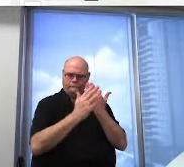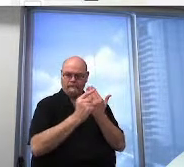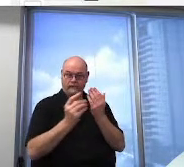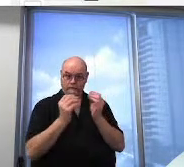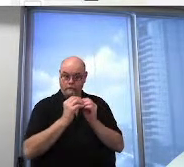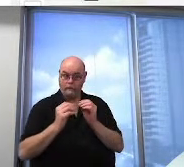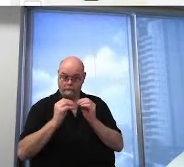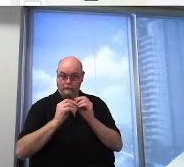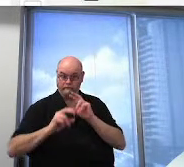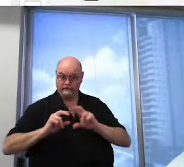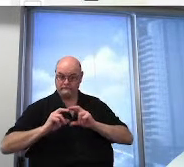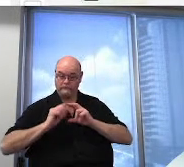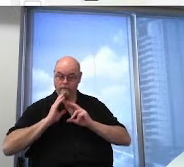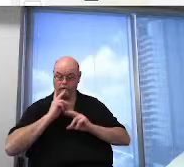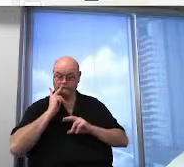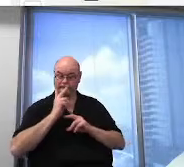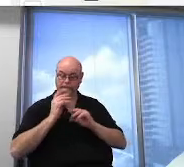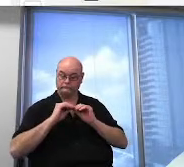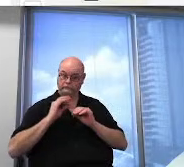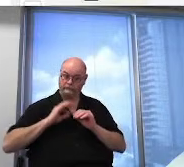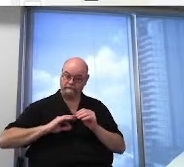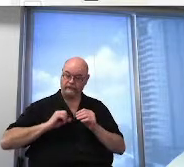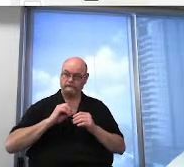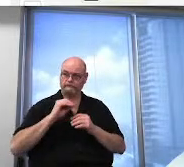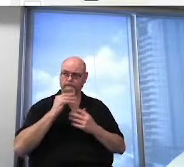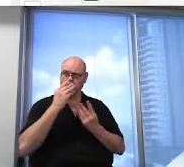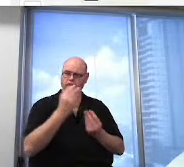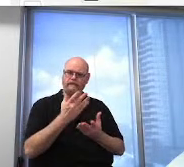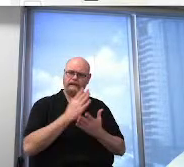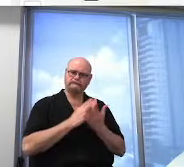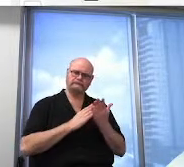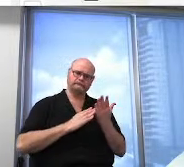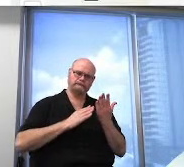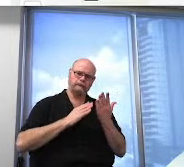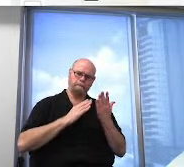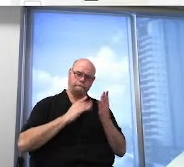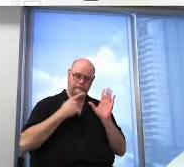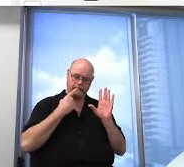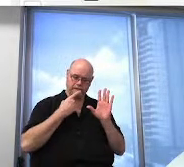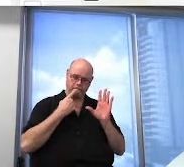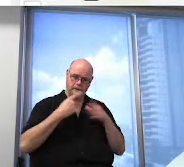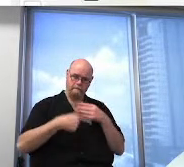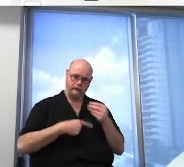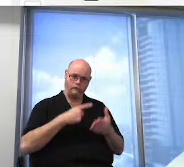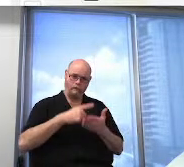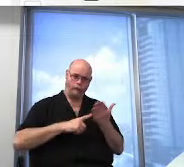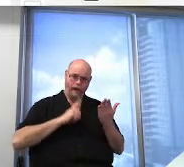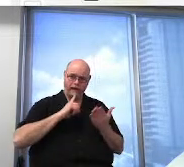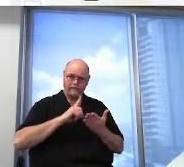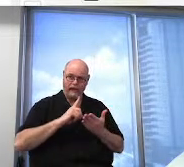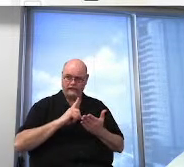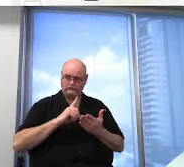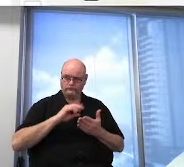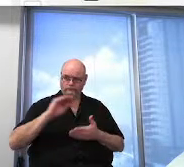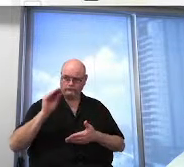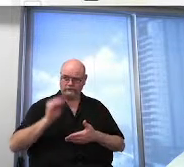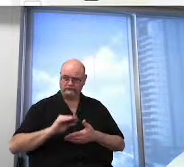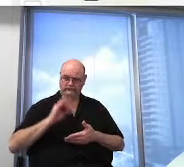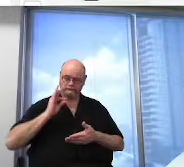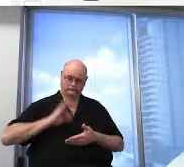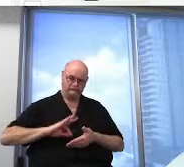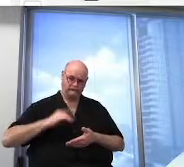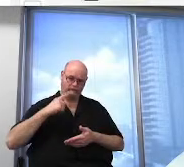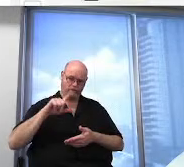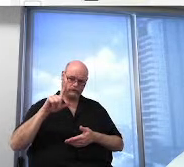it's going to be seen. I provided in my testimony some of the what will be the actual